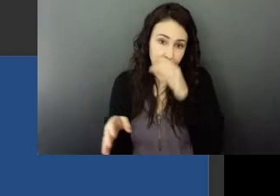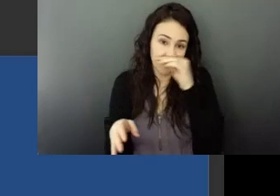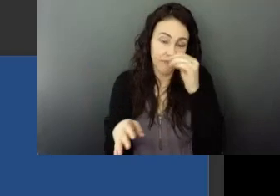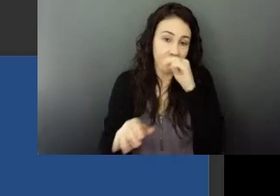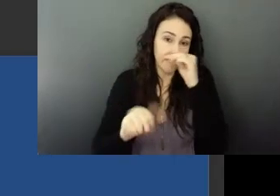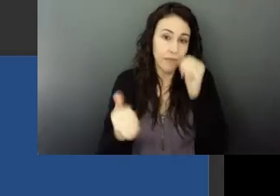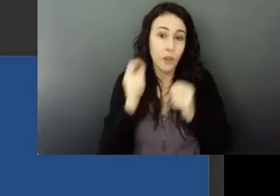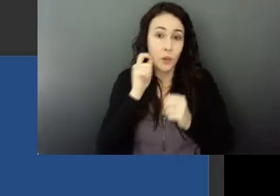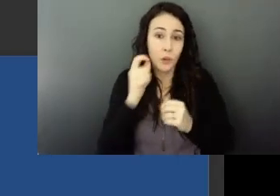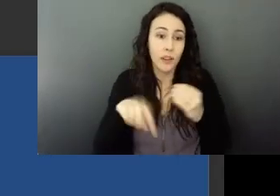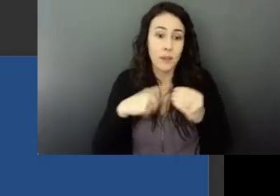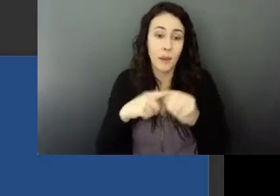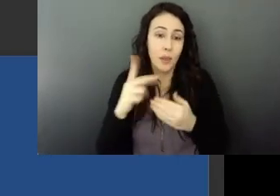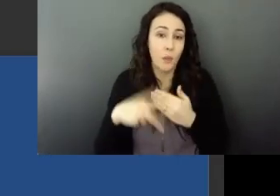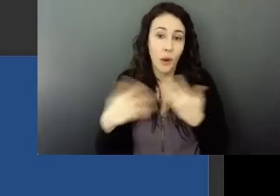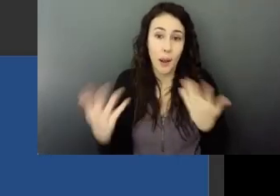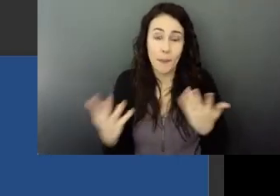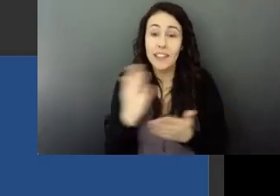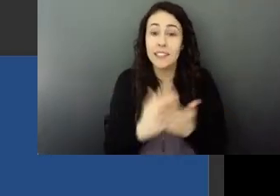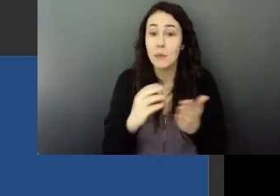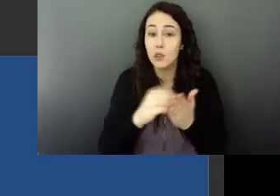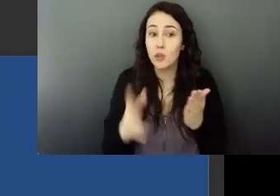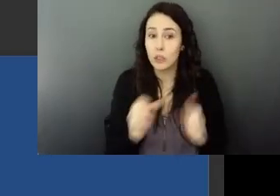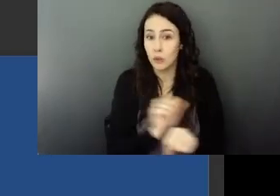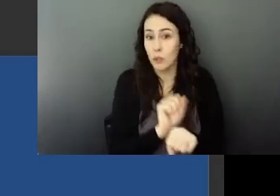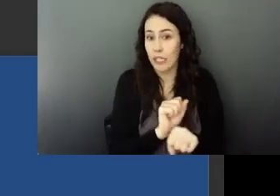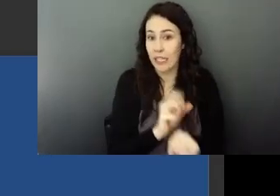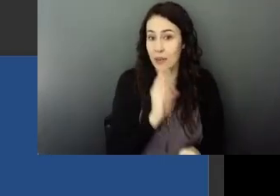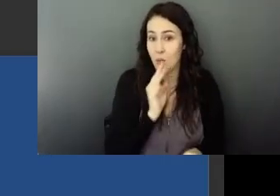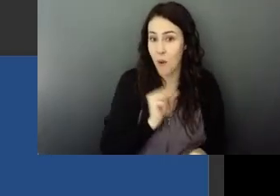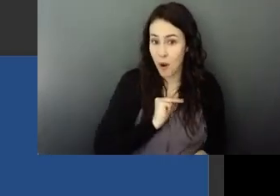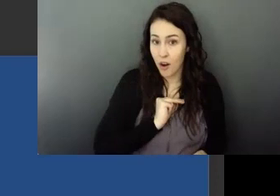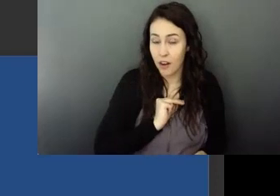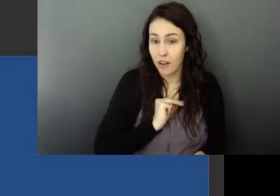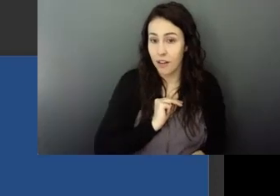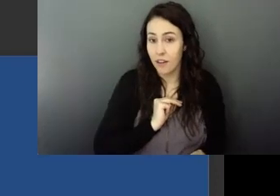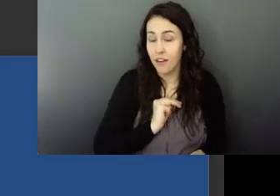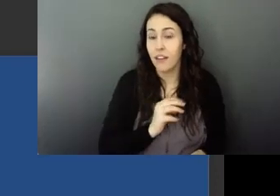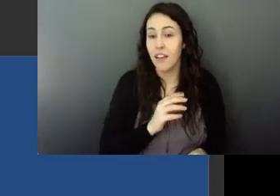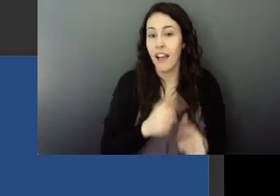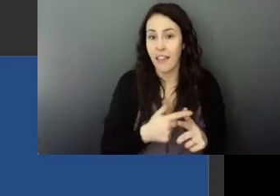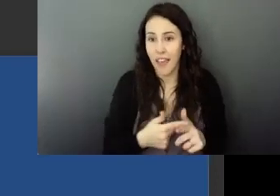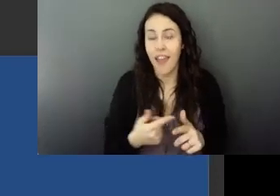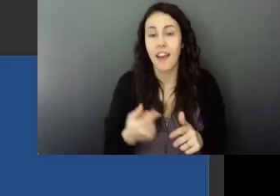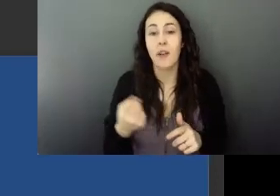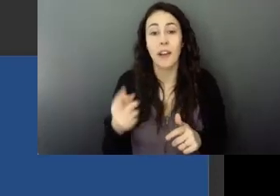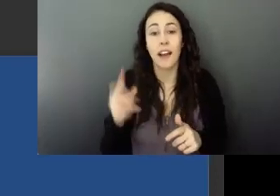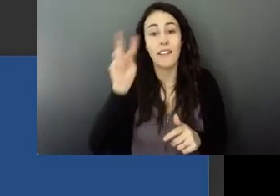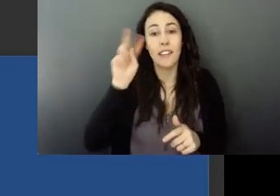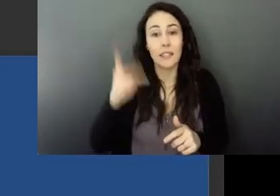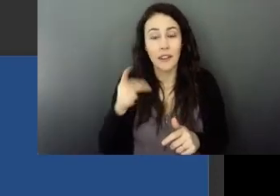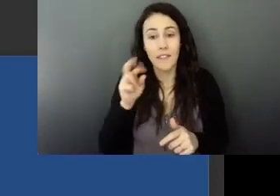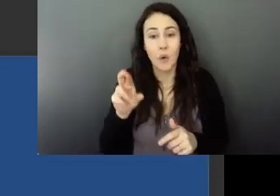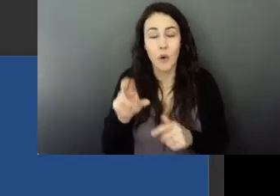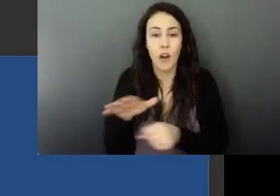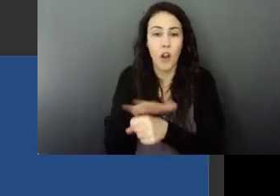are working the floor at Walmart. And then I had a vice president of the local chamber who was a student as well. She